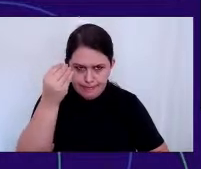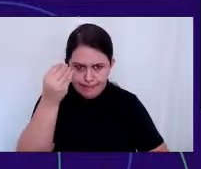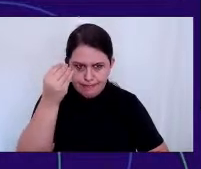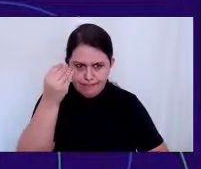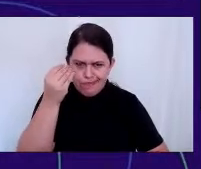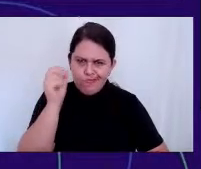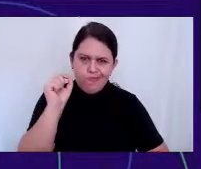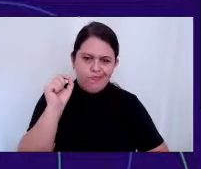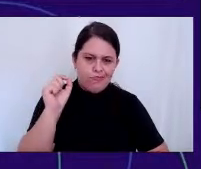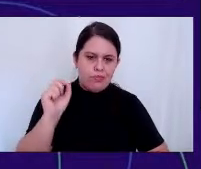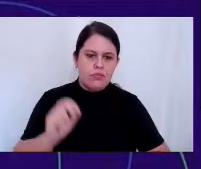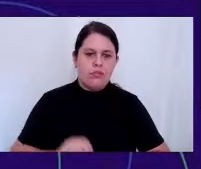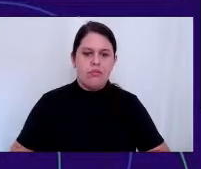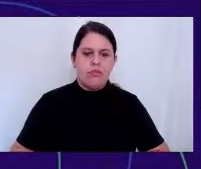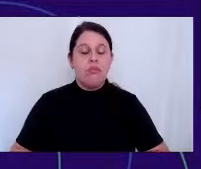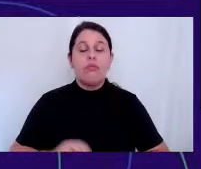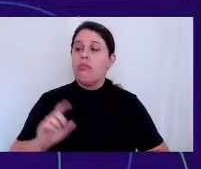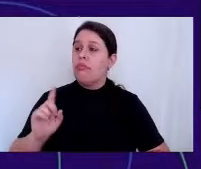like to say that